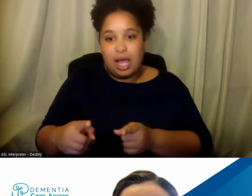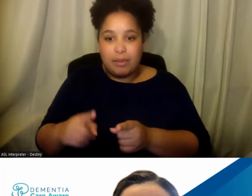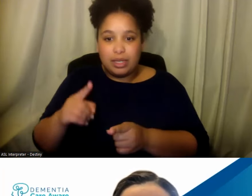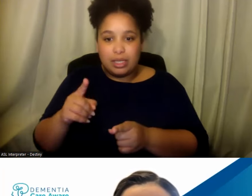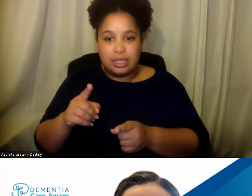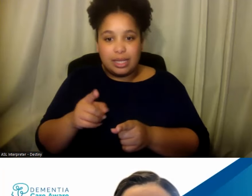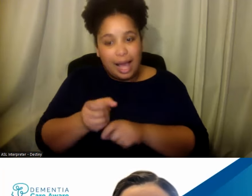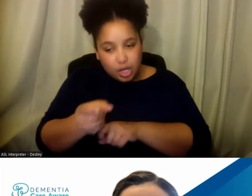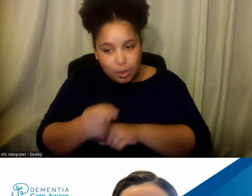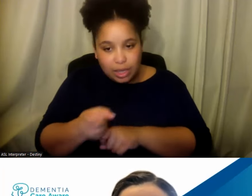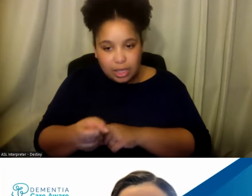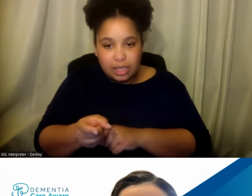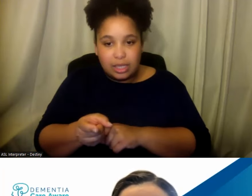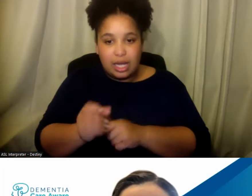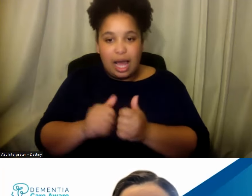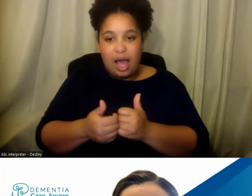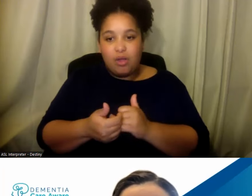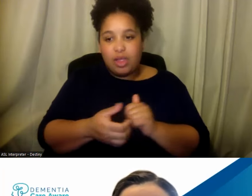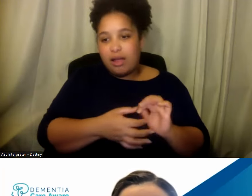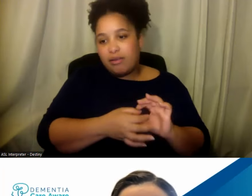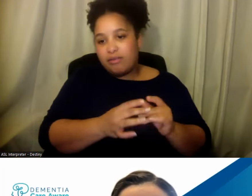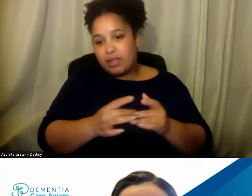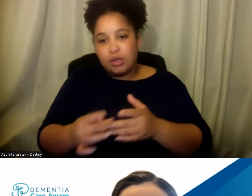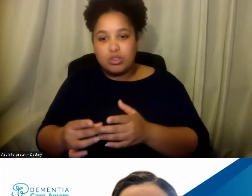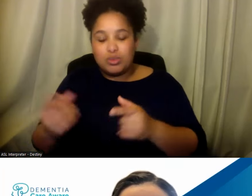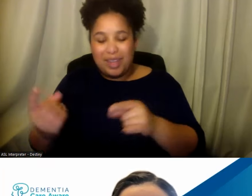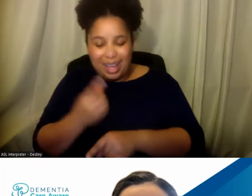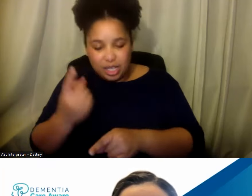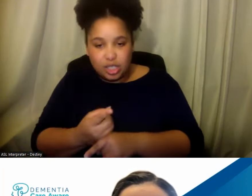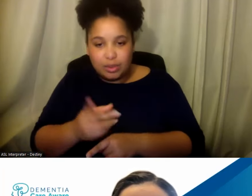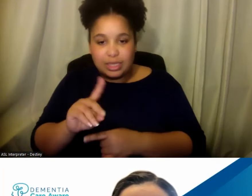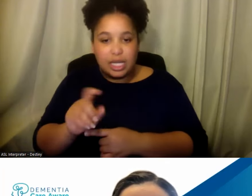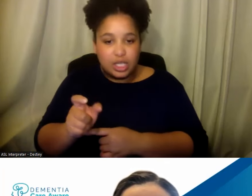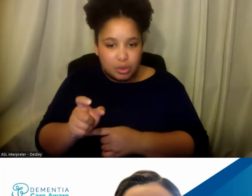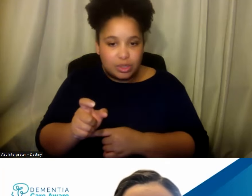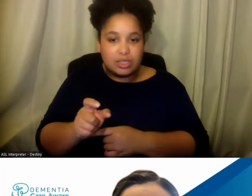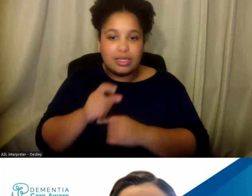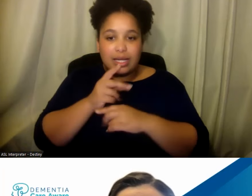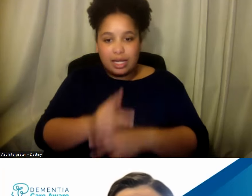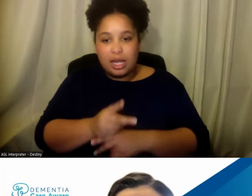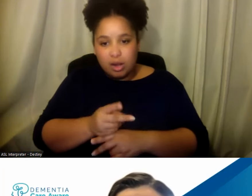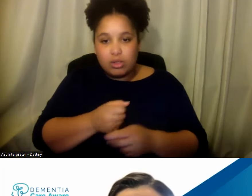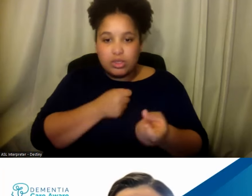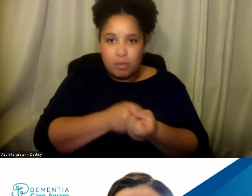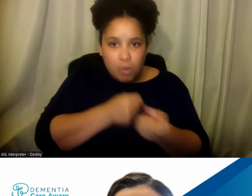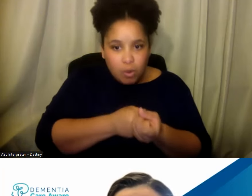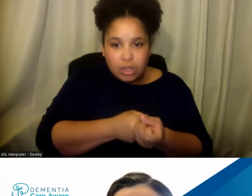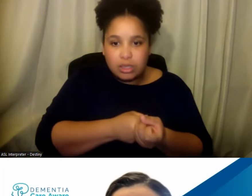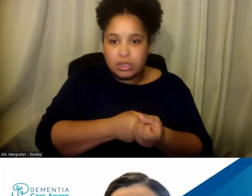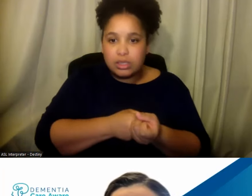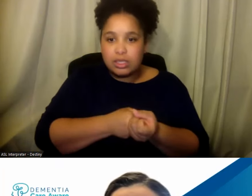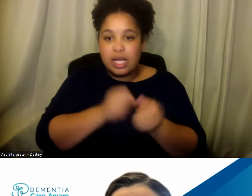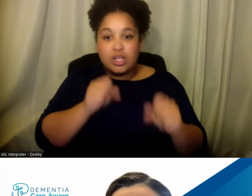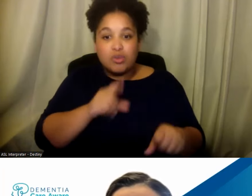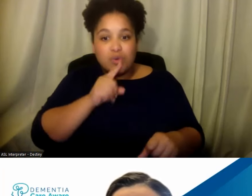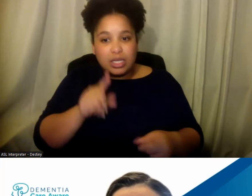should be, then how that flows into accurate diagnoses and care and support. I mean, it really could be